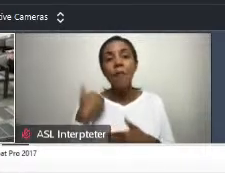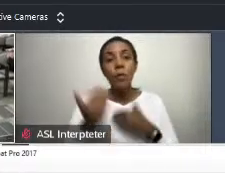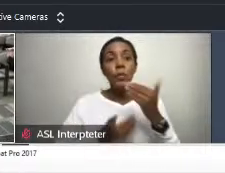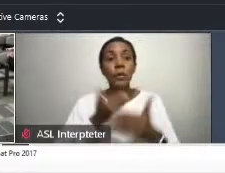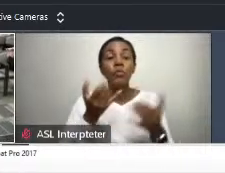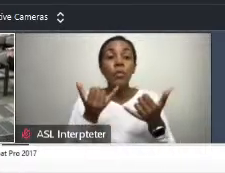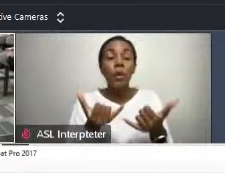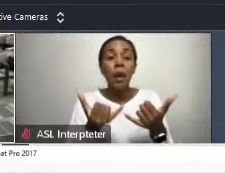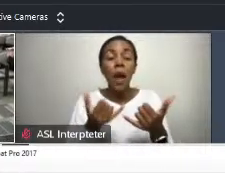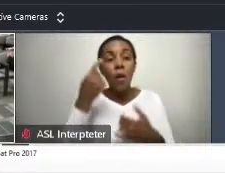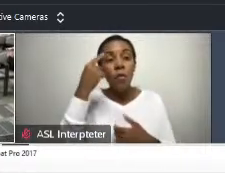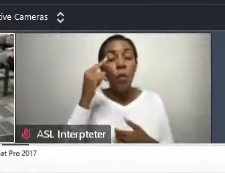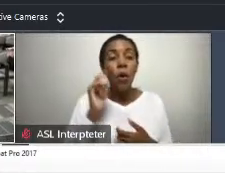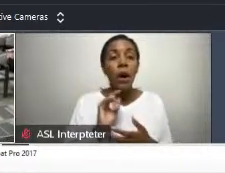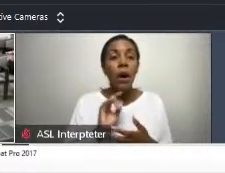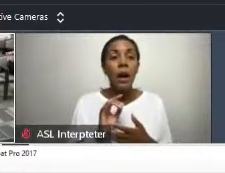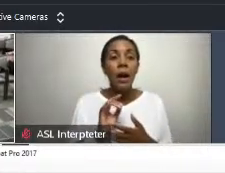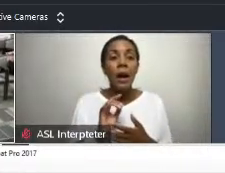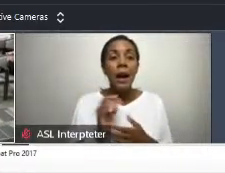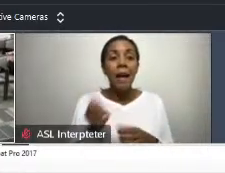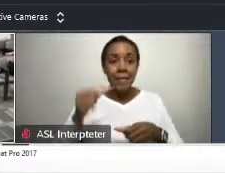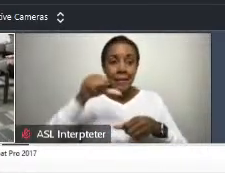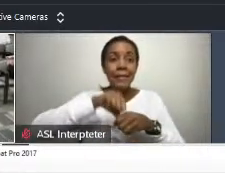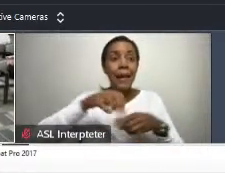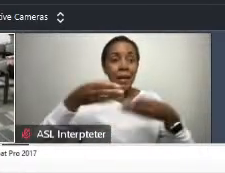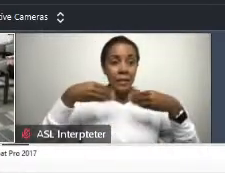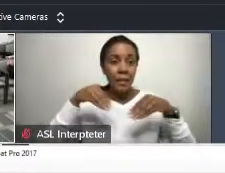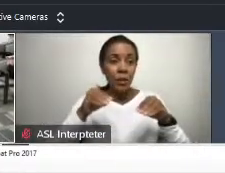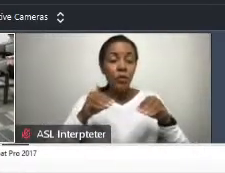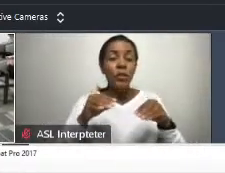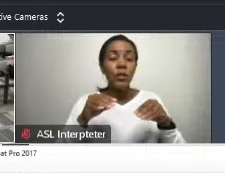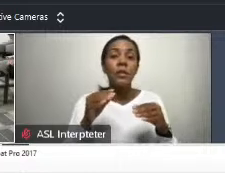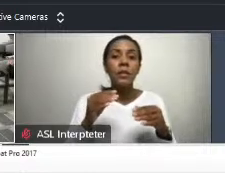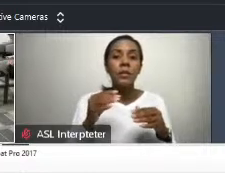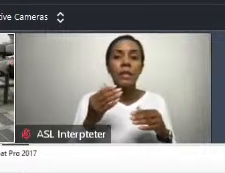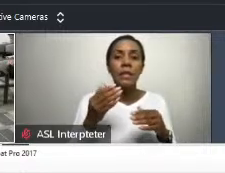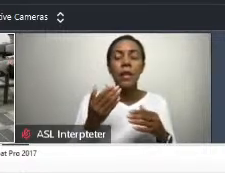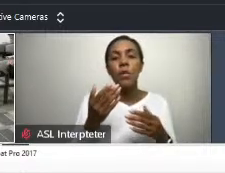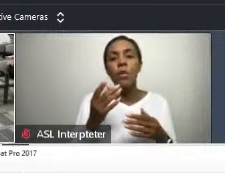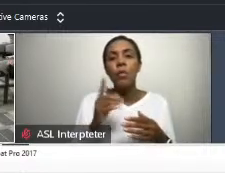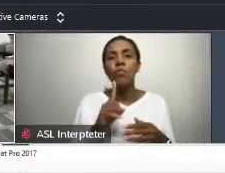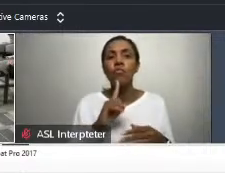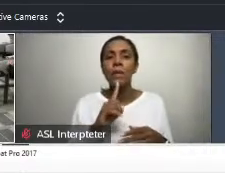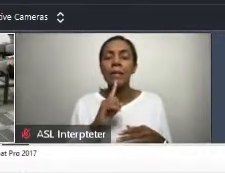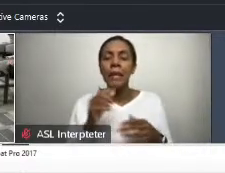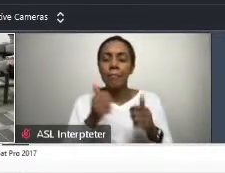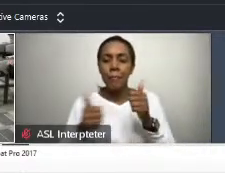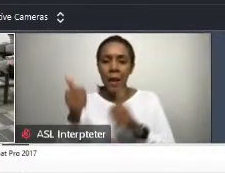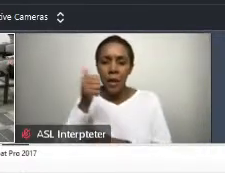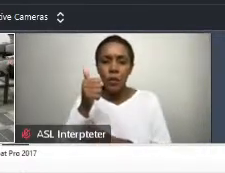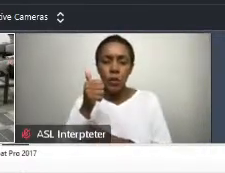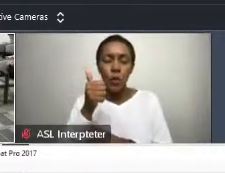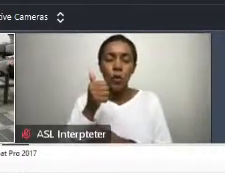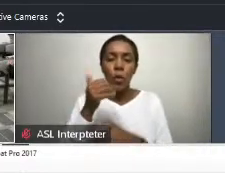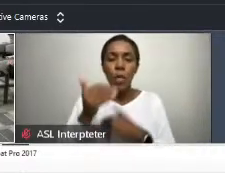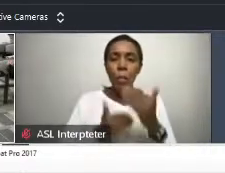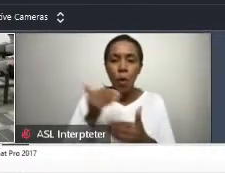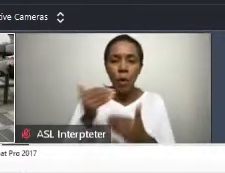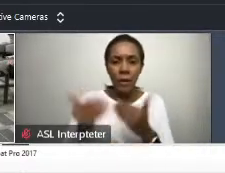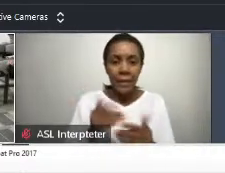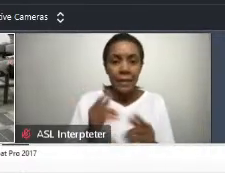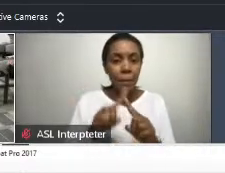now for these gas stations that would otherwise fall under the moratorium called an exemption process